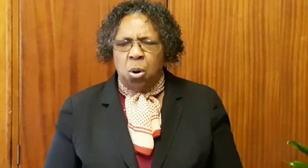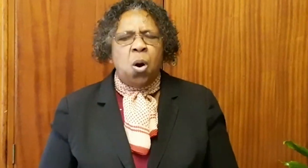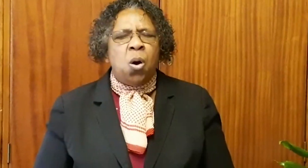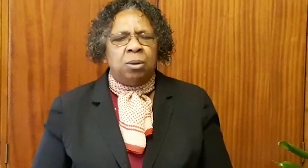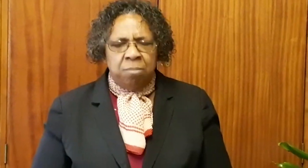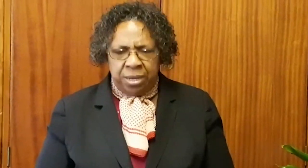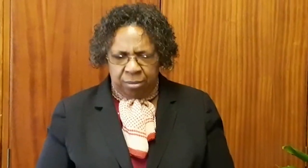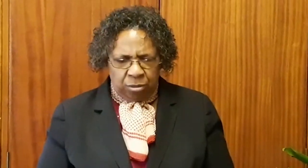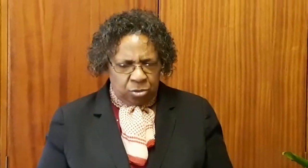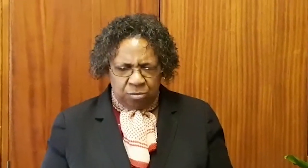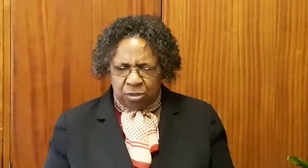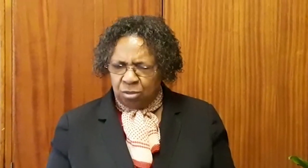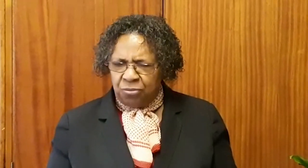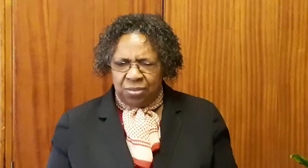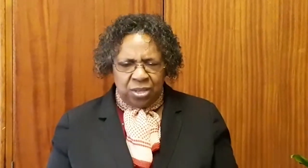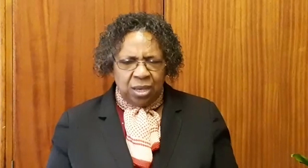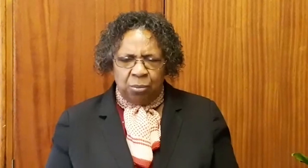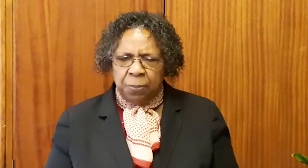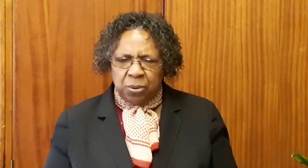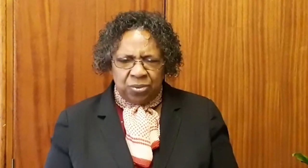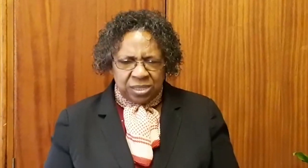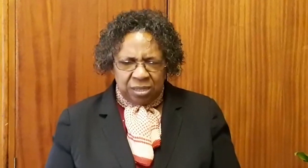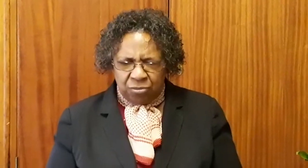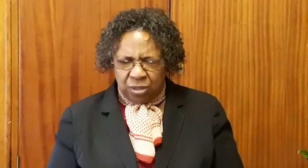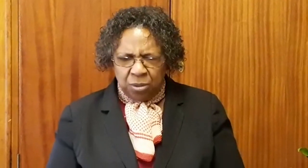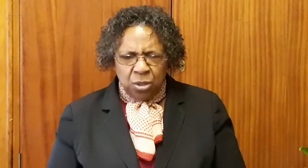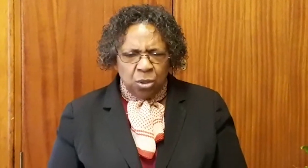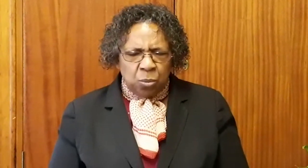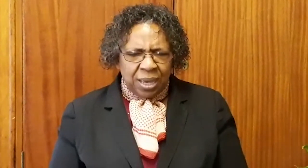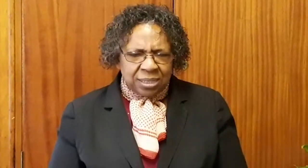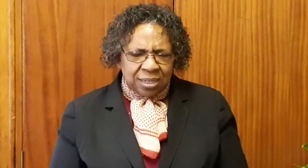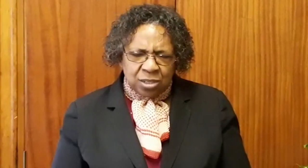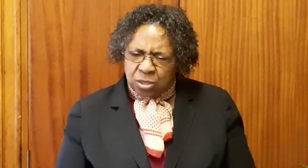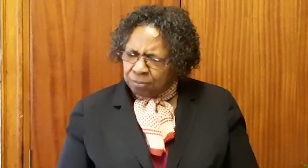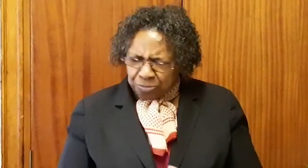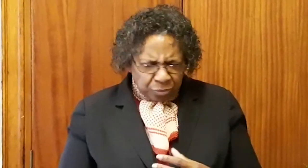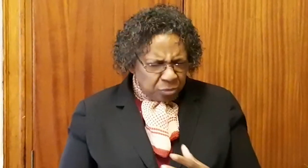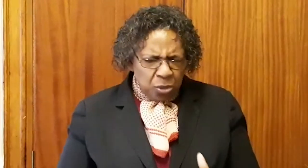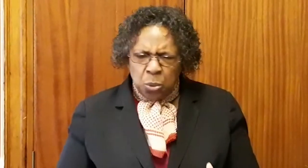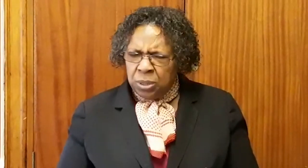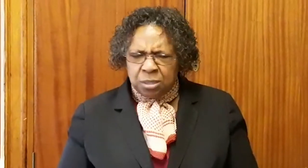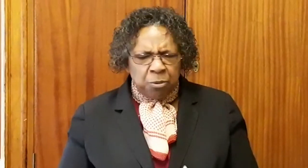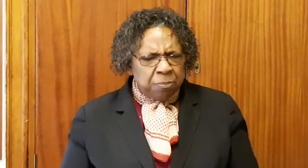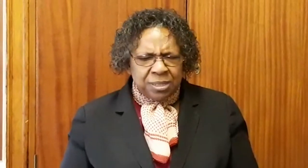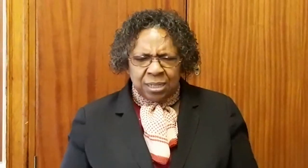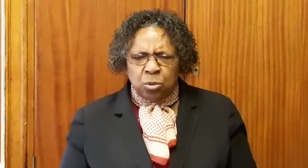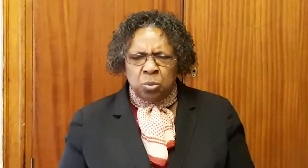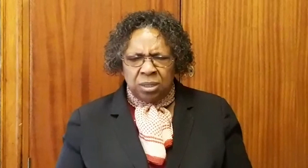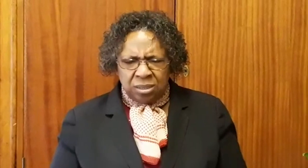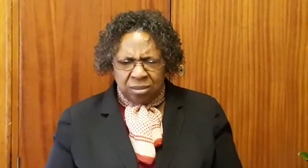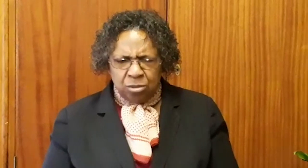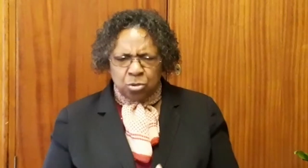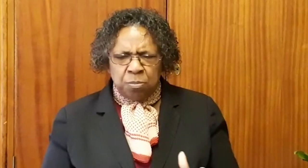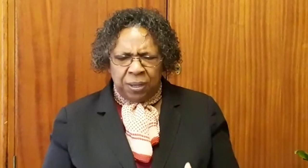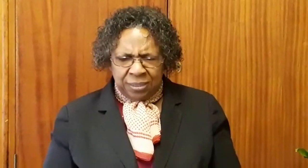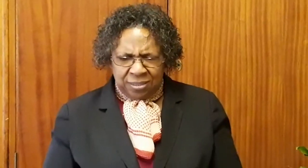draw all men unto me. So, Father, hear our prayer this evening. We ask that as the Holy Spirit present the